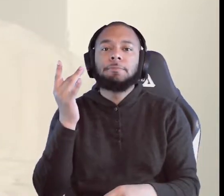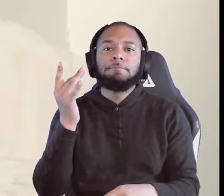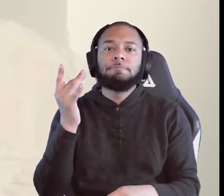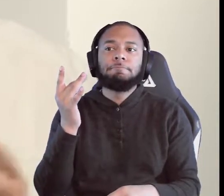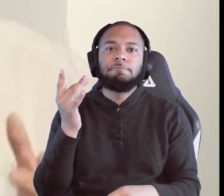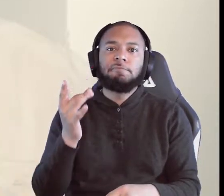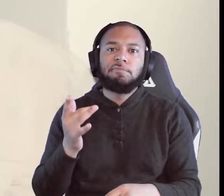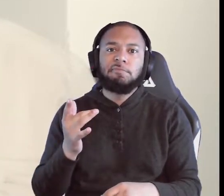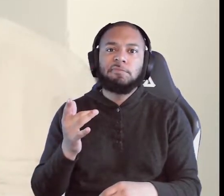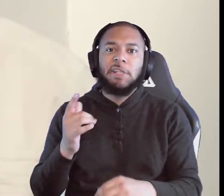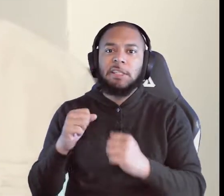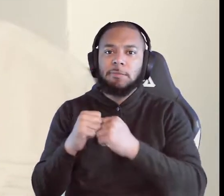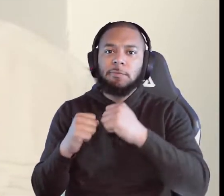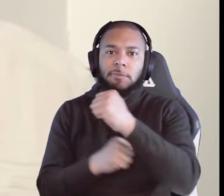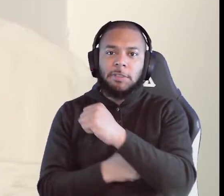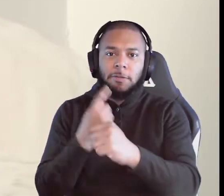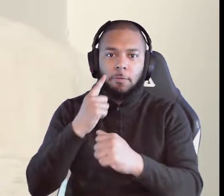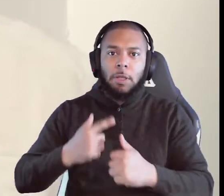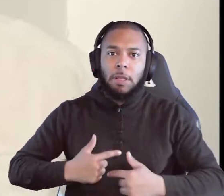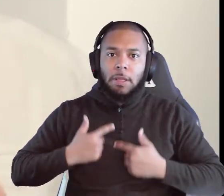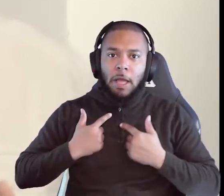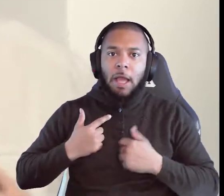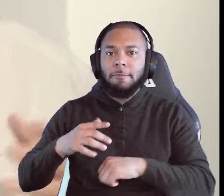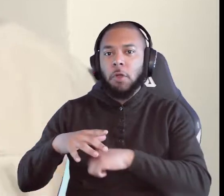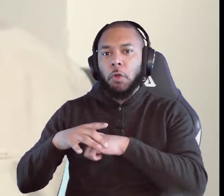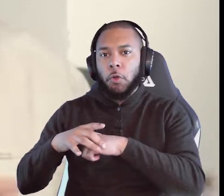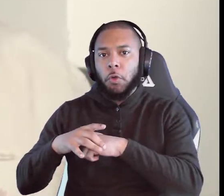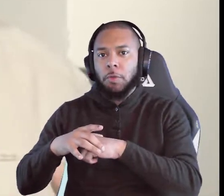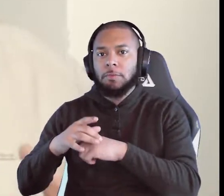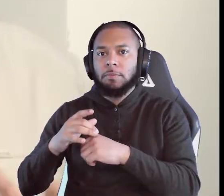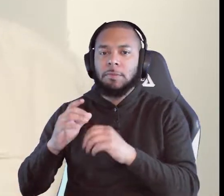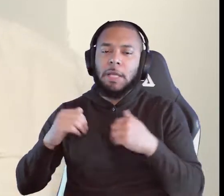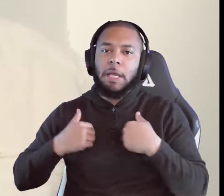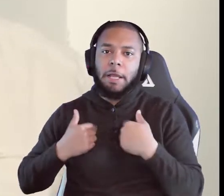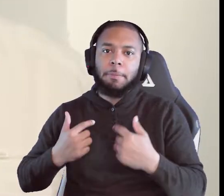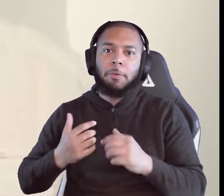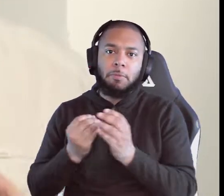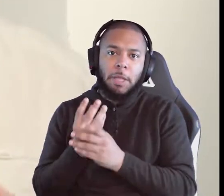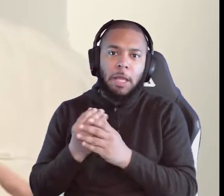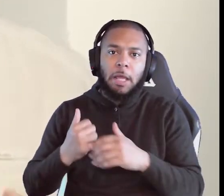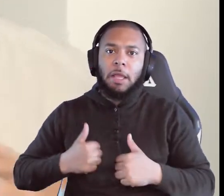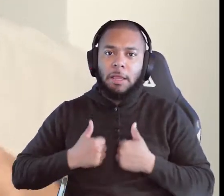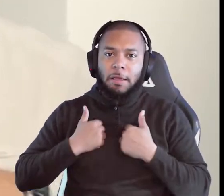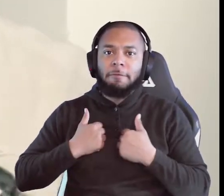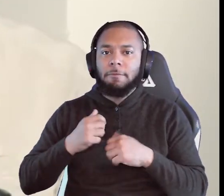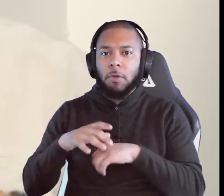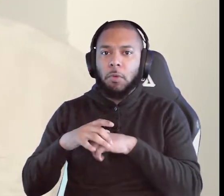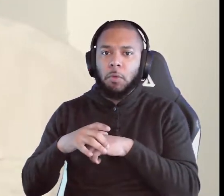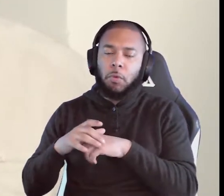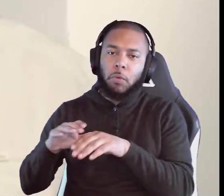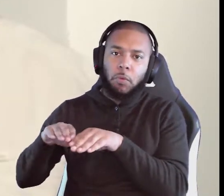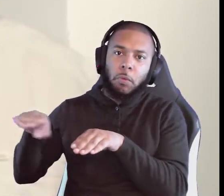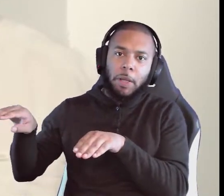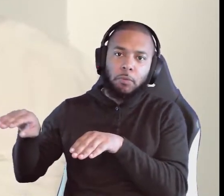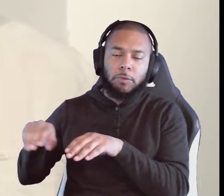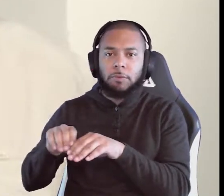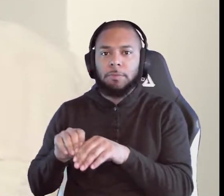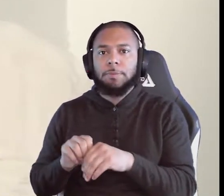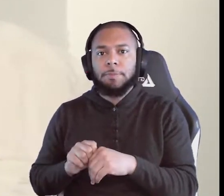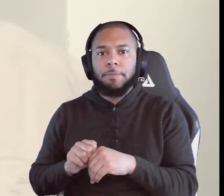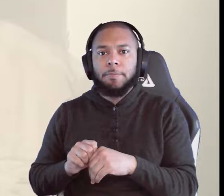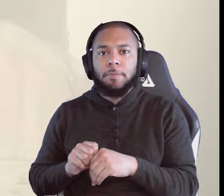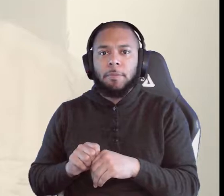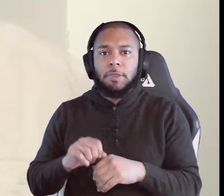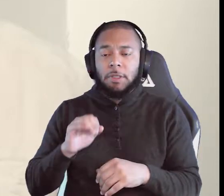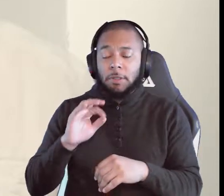on the terrestrial or land-based ecosystem. Knowing what type of soil that you're working with can tell you a lot about what types of plants and animals can be